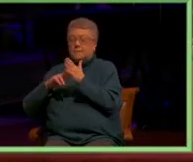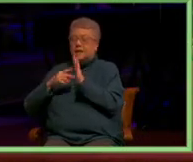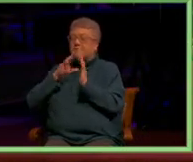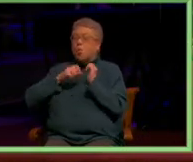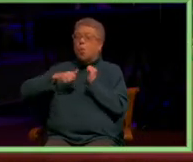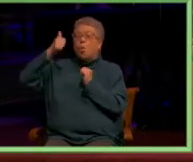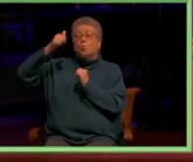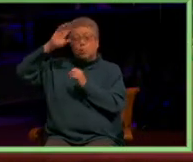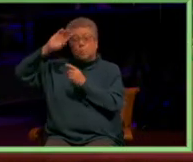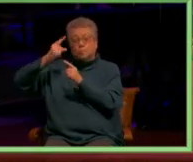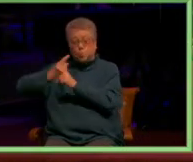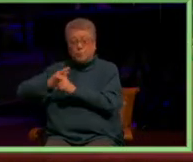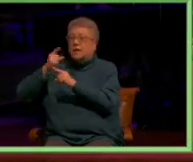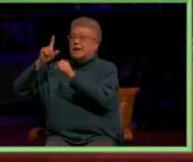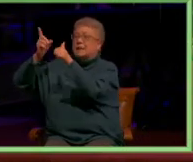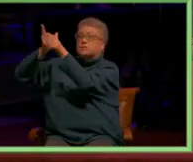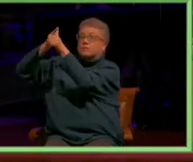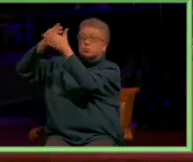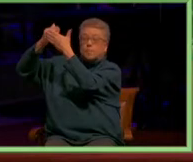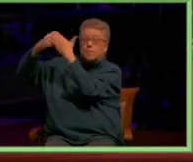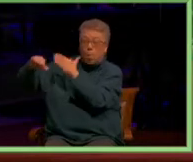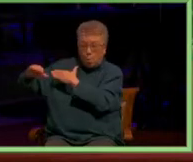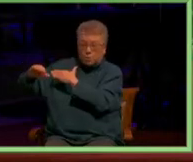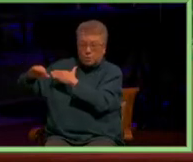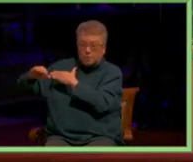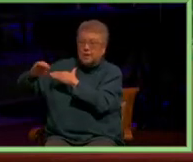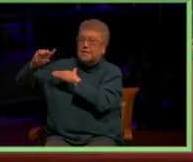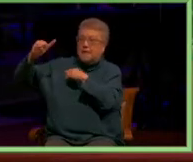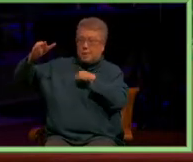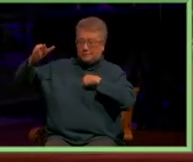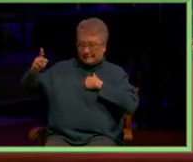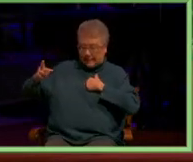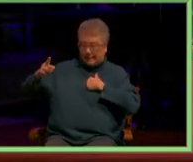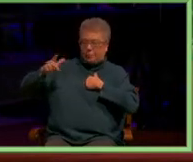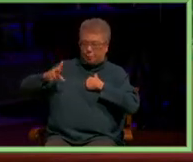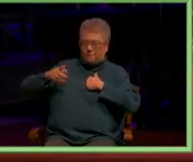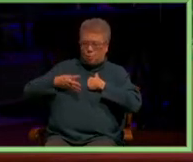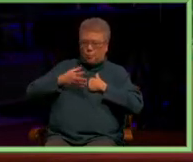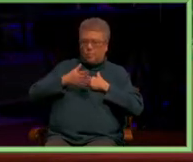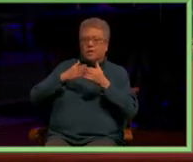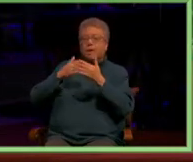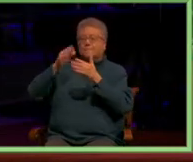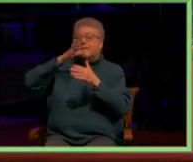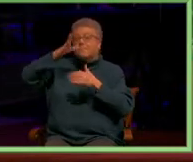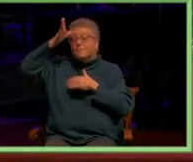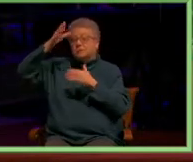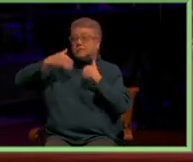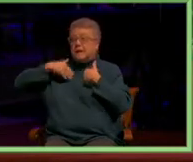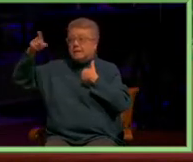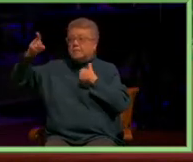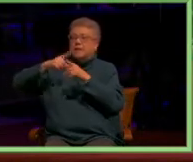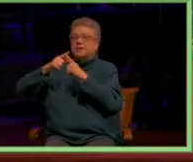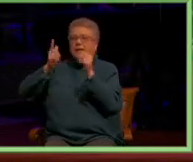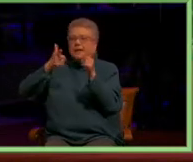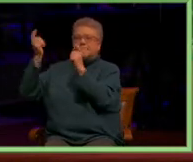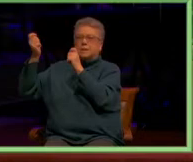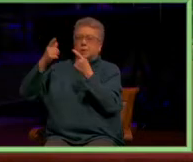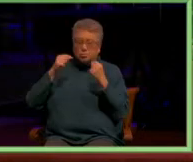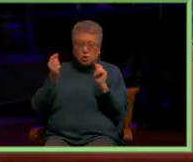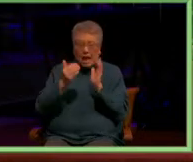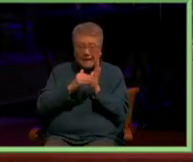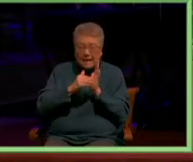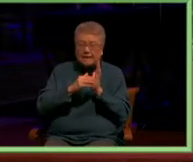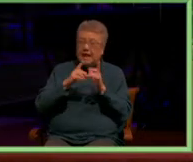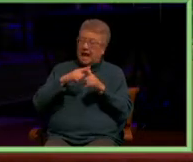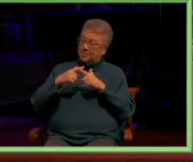brother. He was the firstborn. I praise God for my older brother. My parents had him and knew immediately, we better try again, and they got